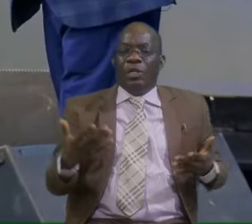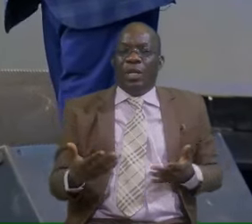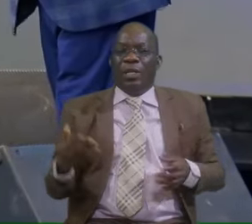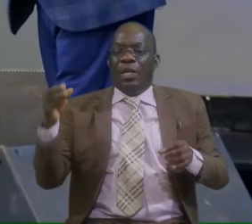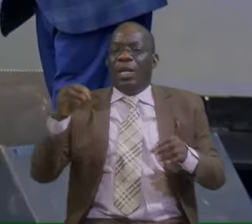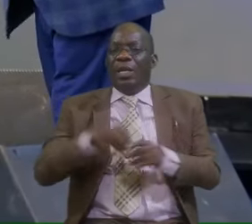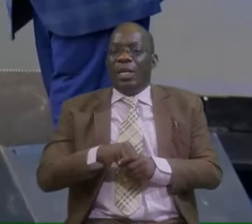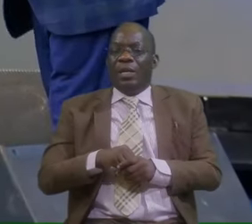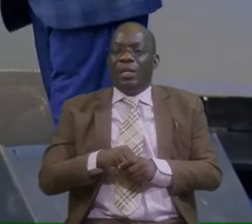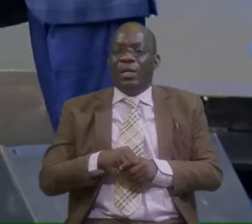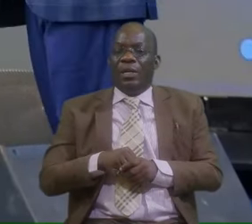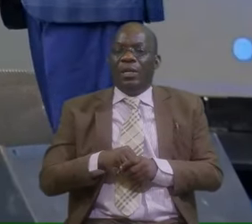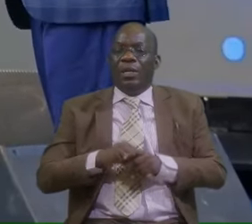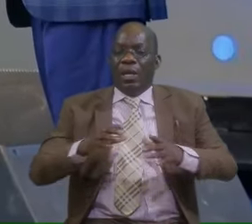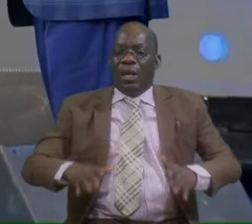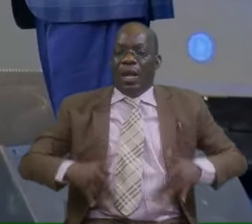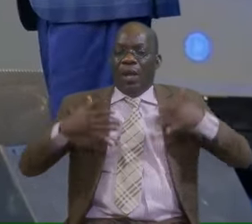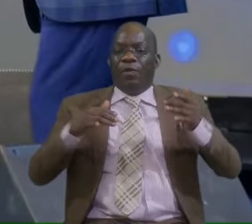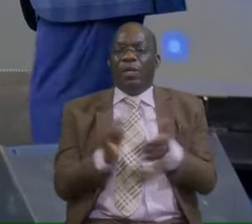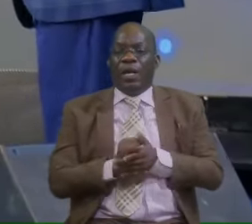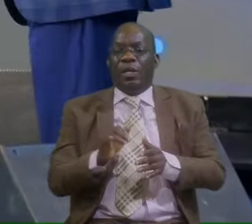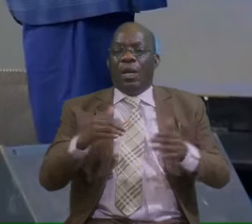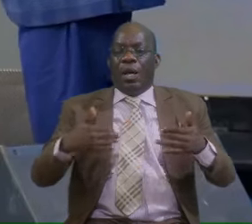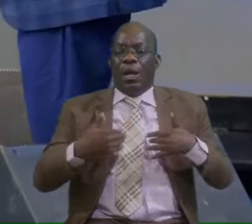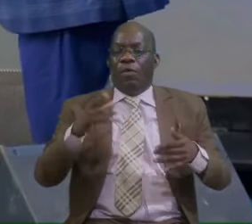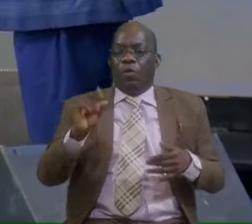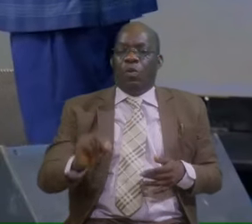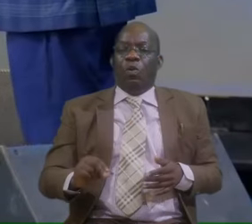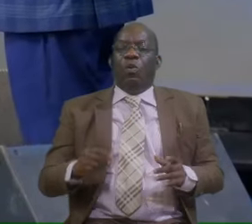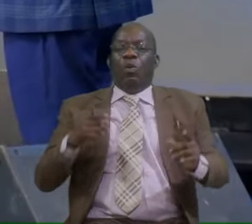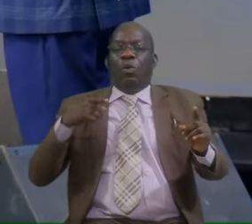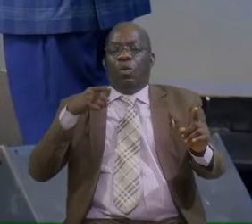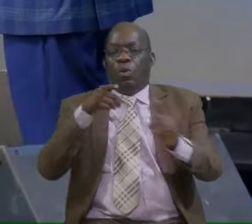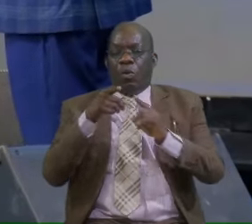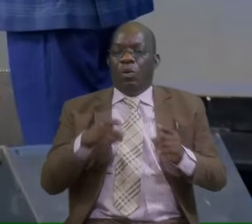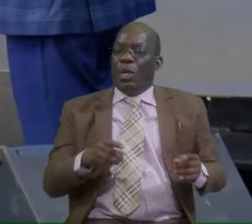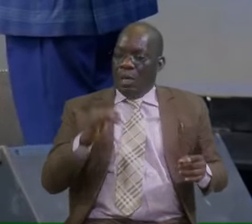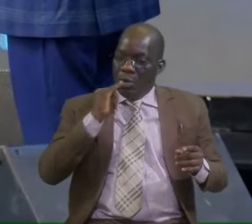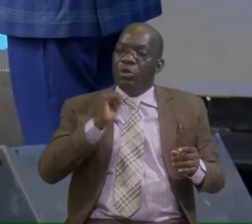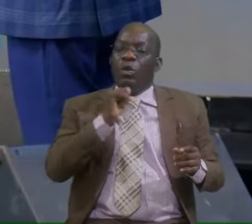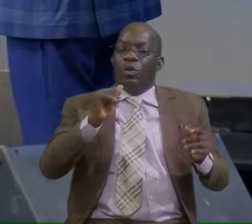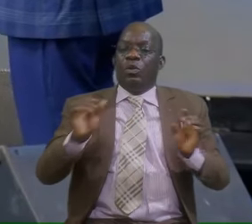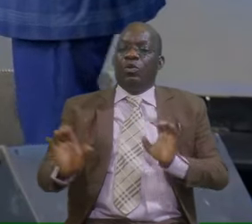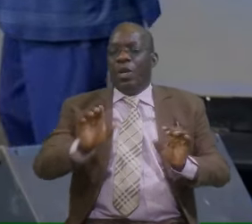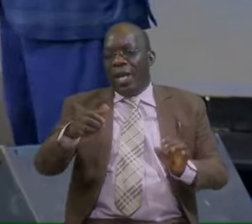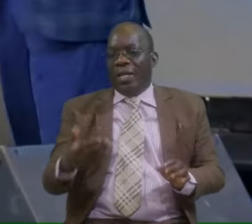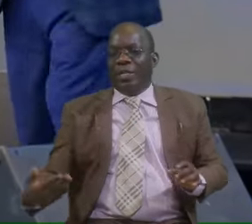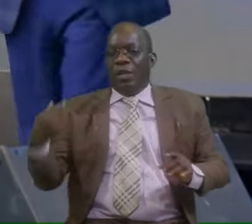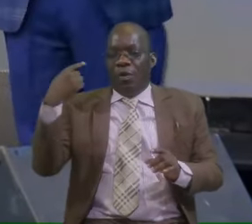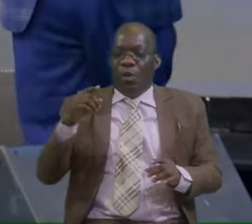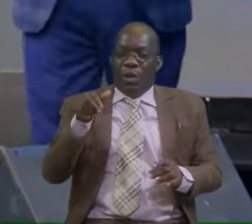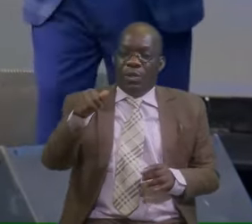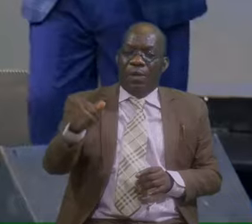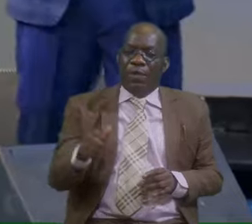a life that has no purpose. It's not doing anything for himself. It's not going any